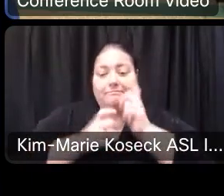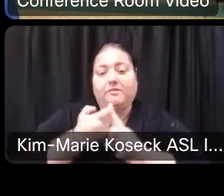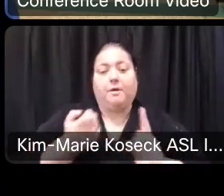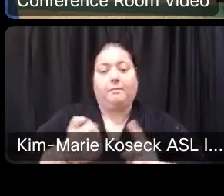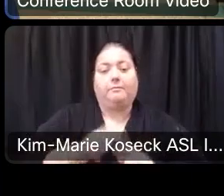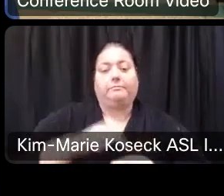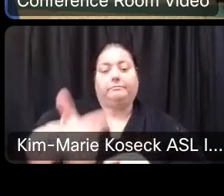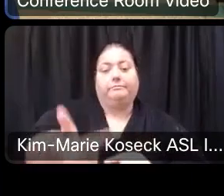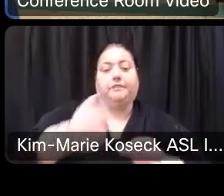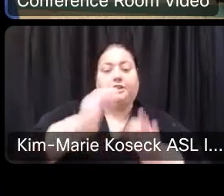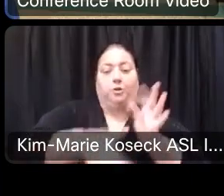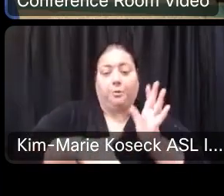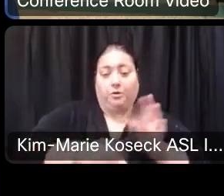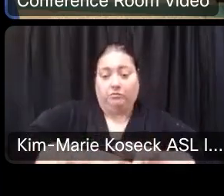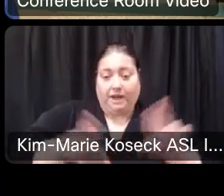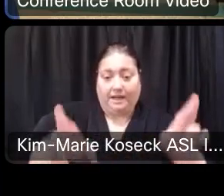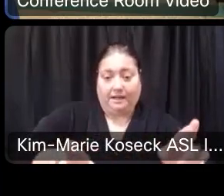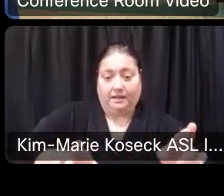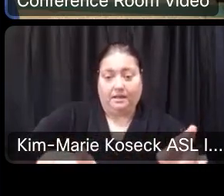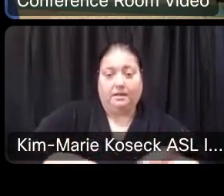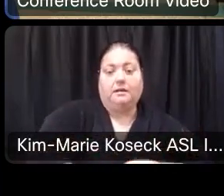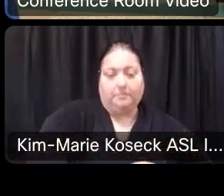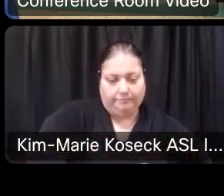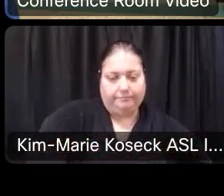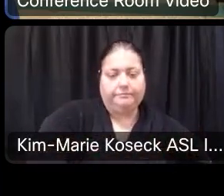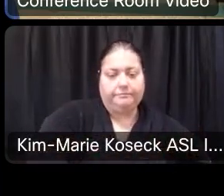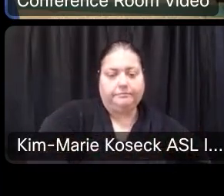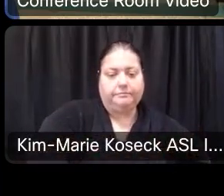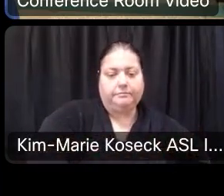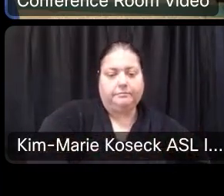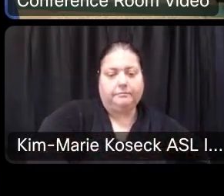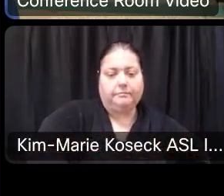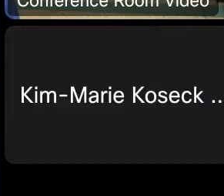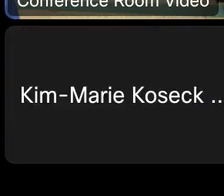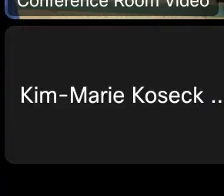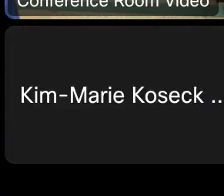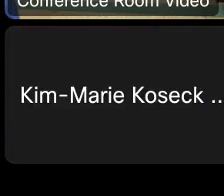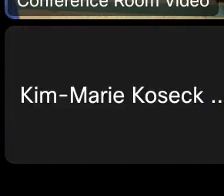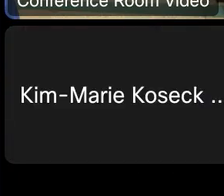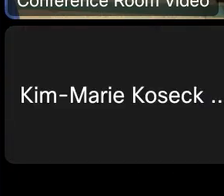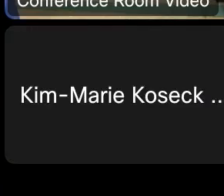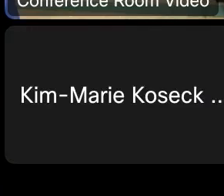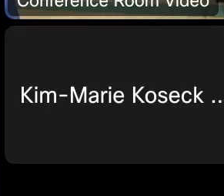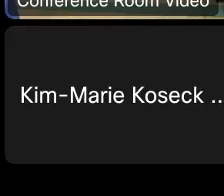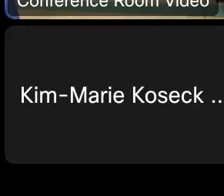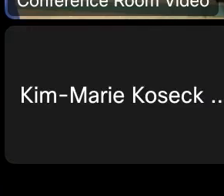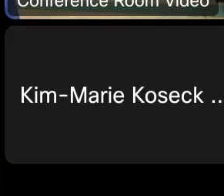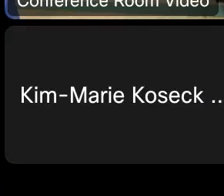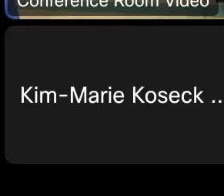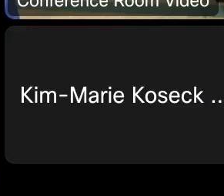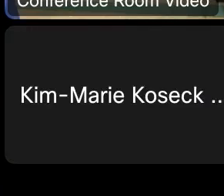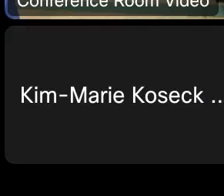We should be starting talking to other companies, like companies itself, and why is it